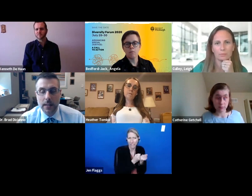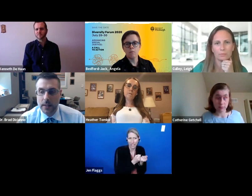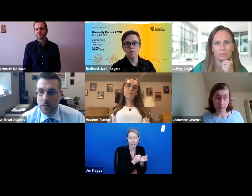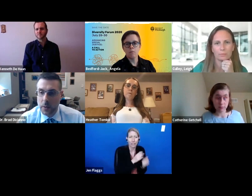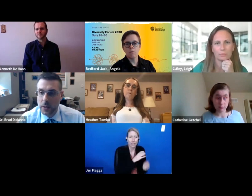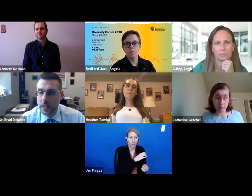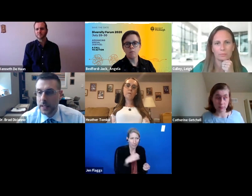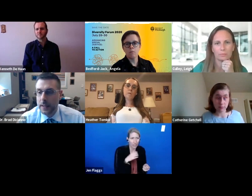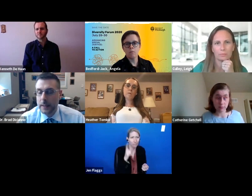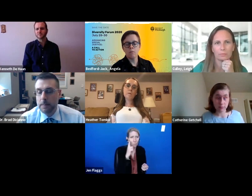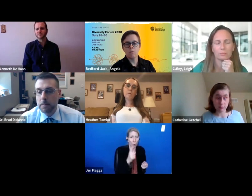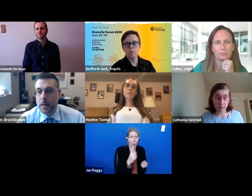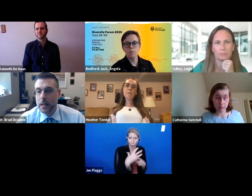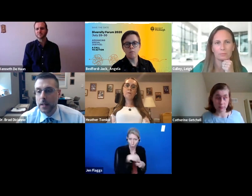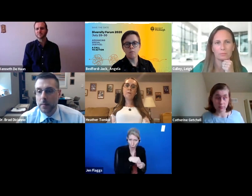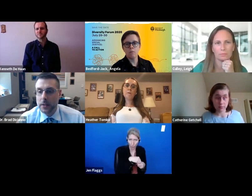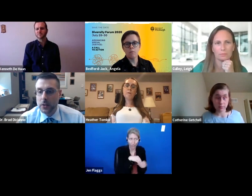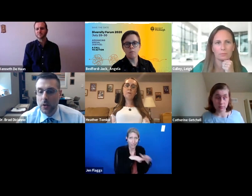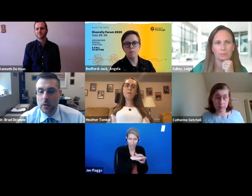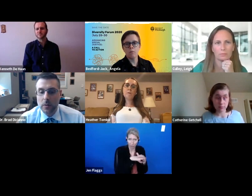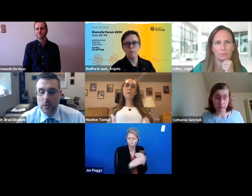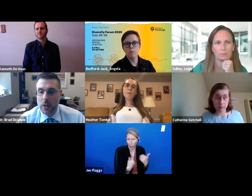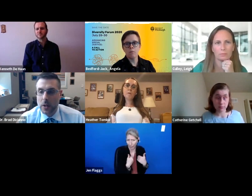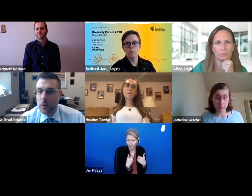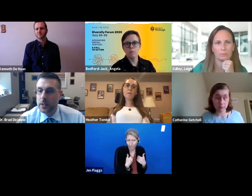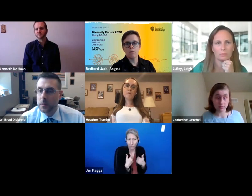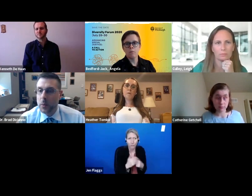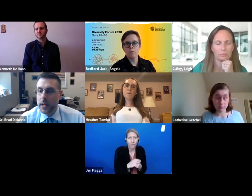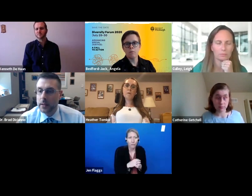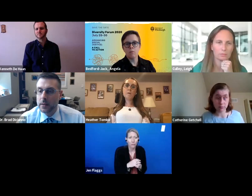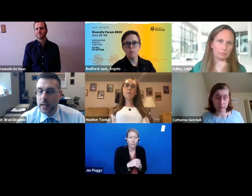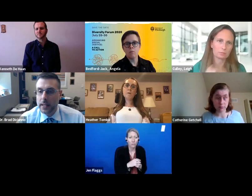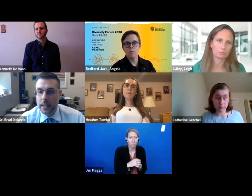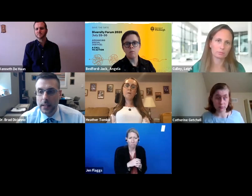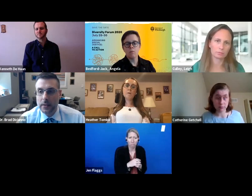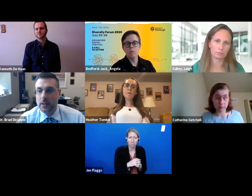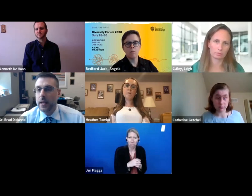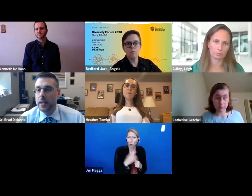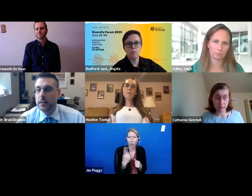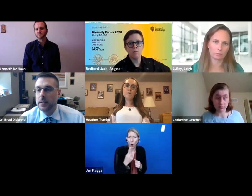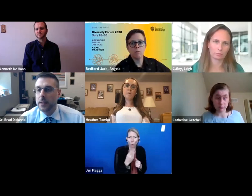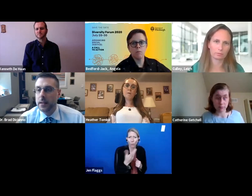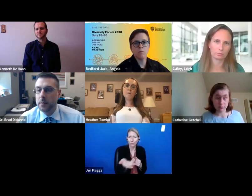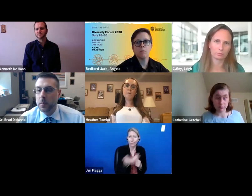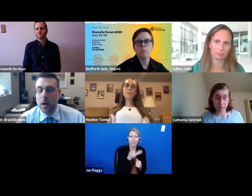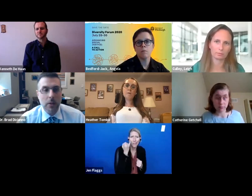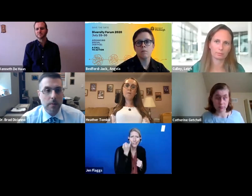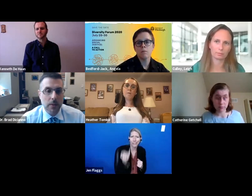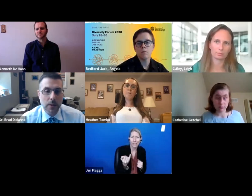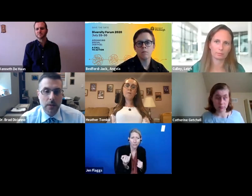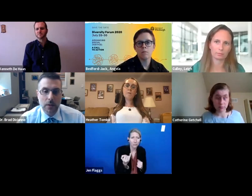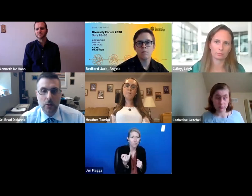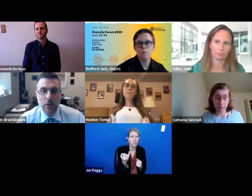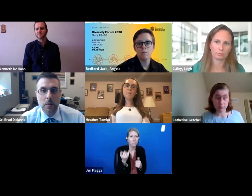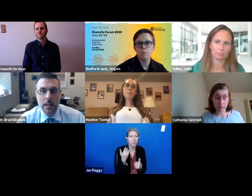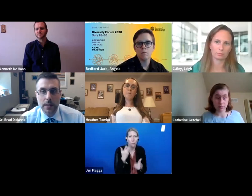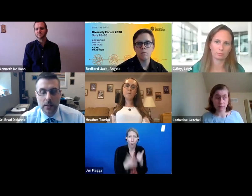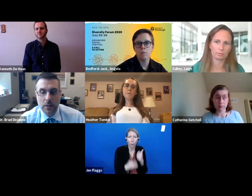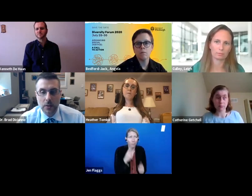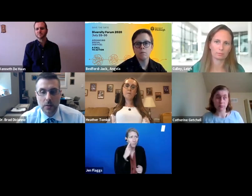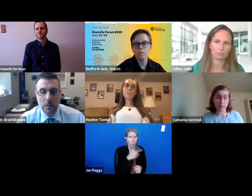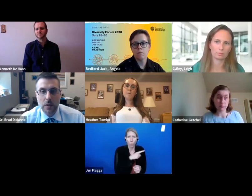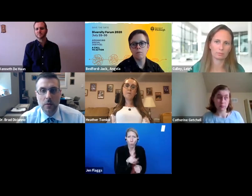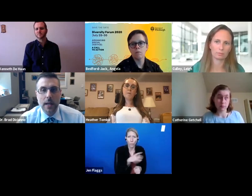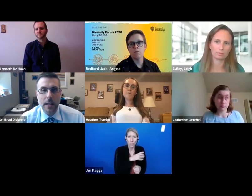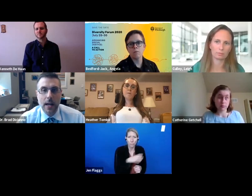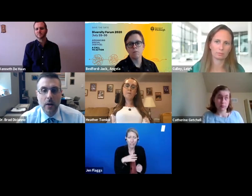and Accessibility. And so you can always bring ideas and problems to those committees